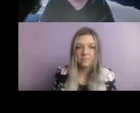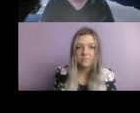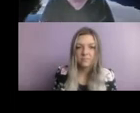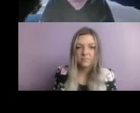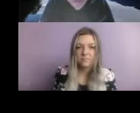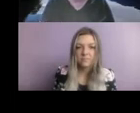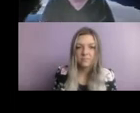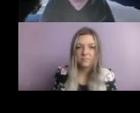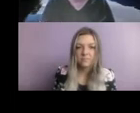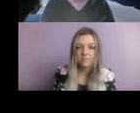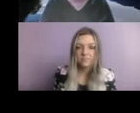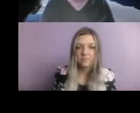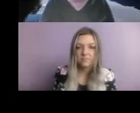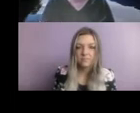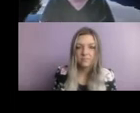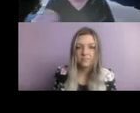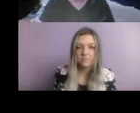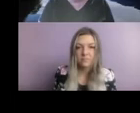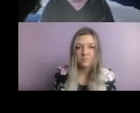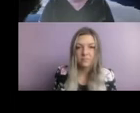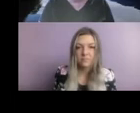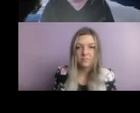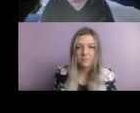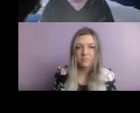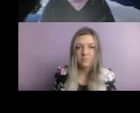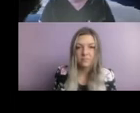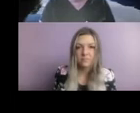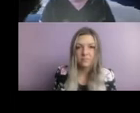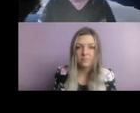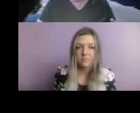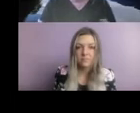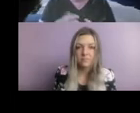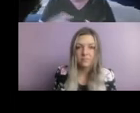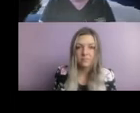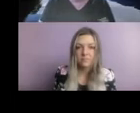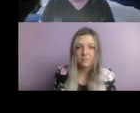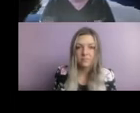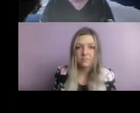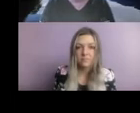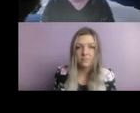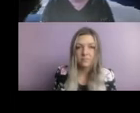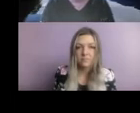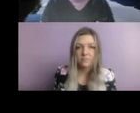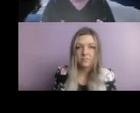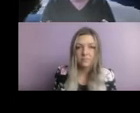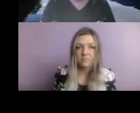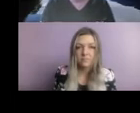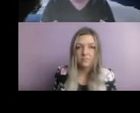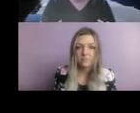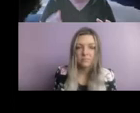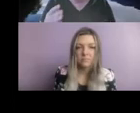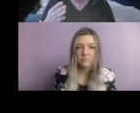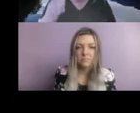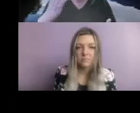before 1 p.m. in order to appear the following day. So this is causing a lag in